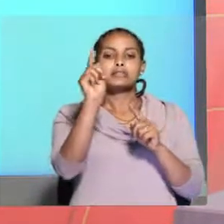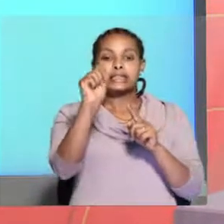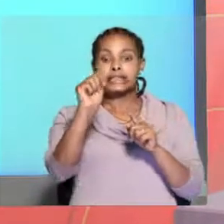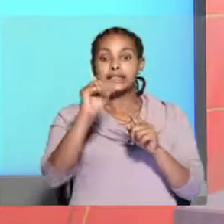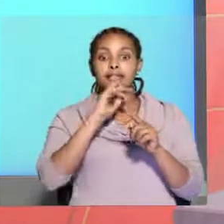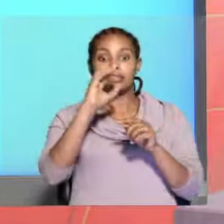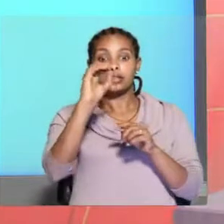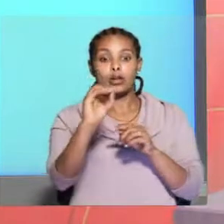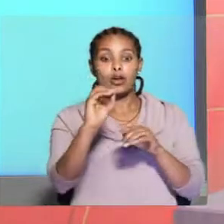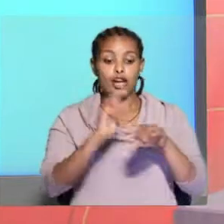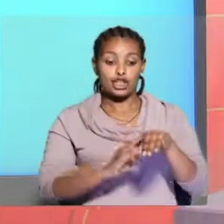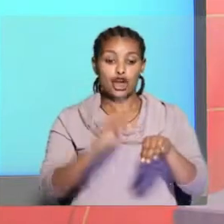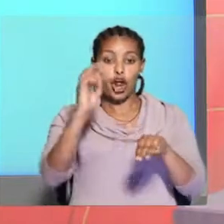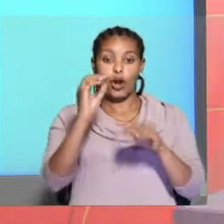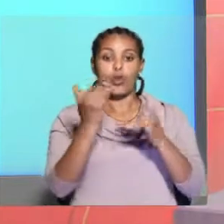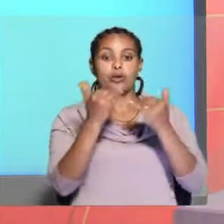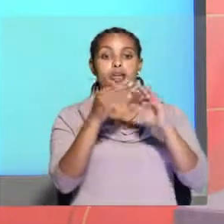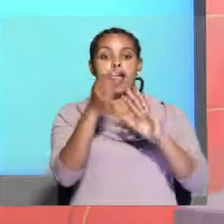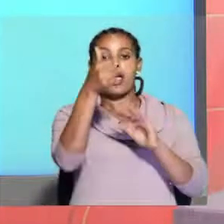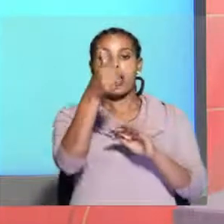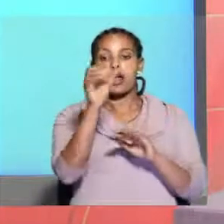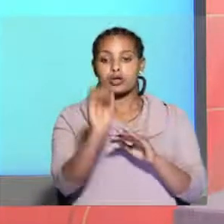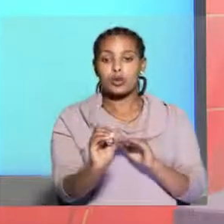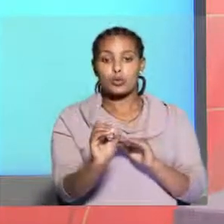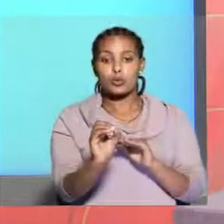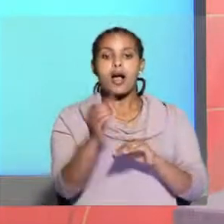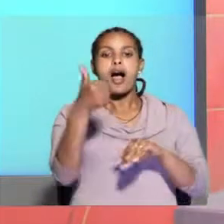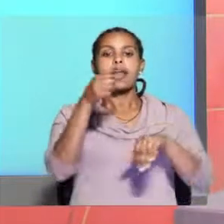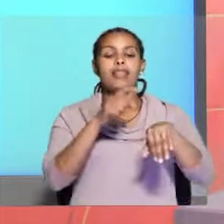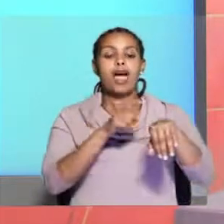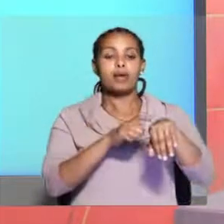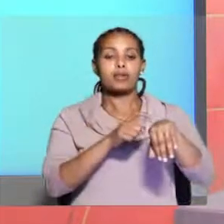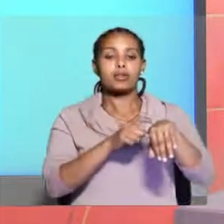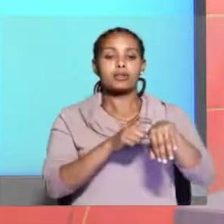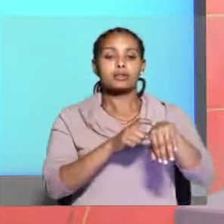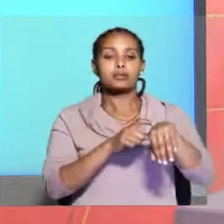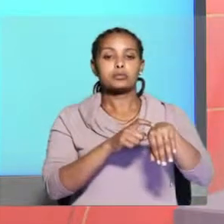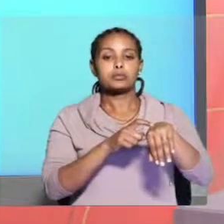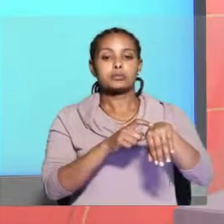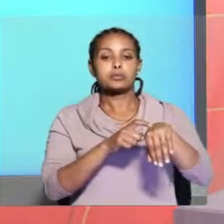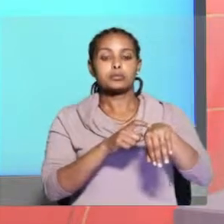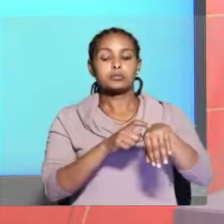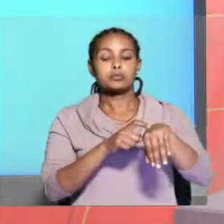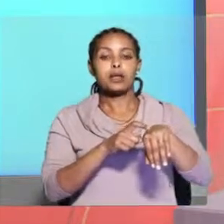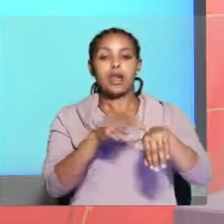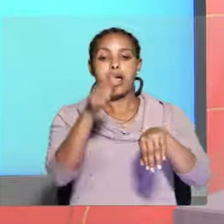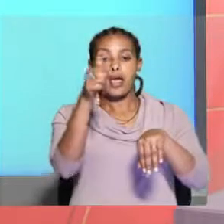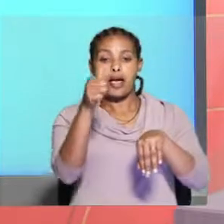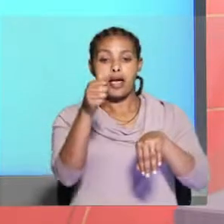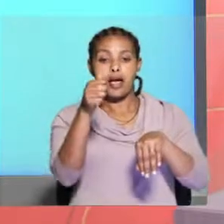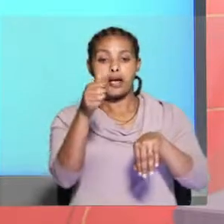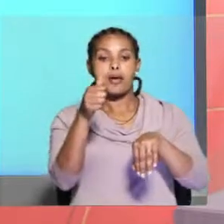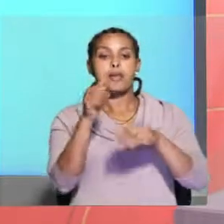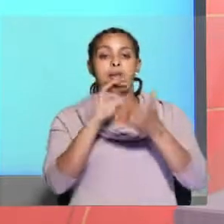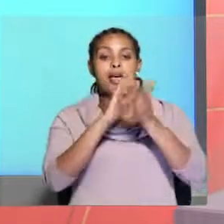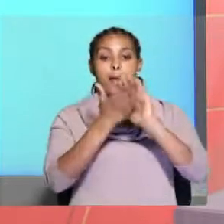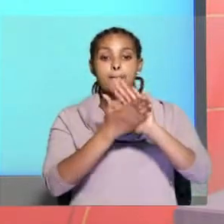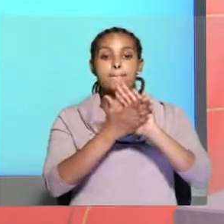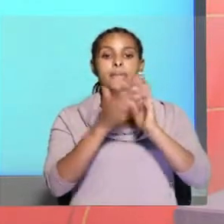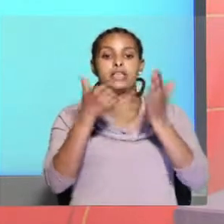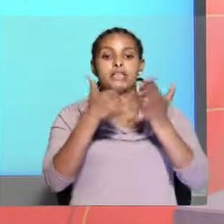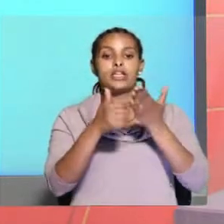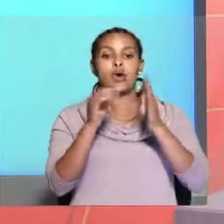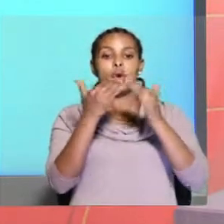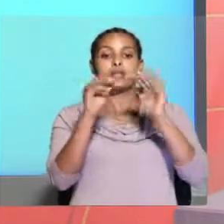we have initial concentration A naught. At time t, the concentration of M become